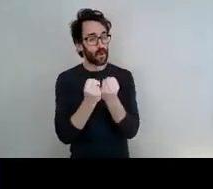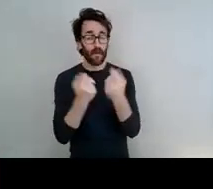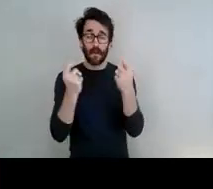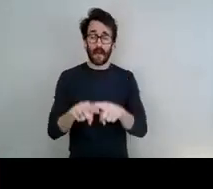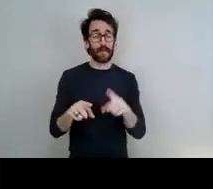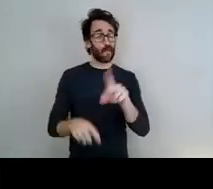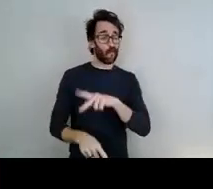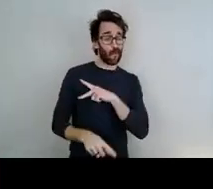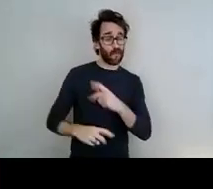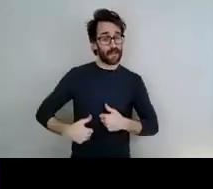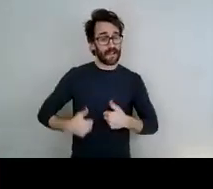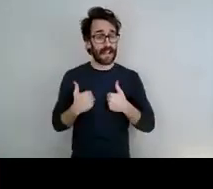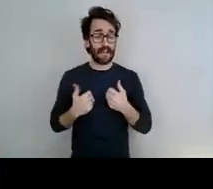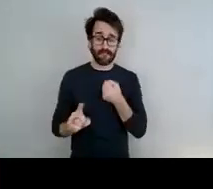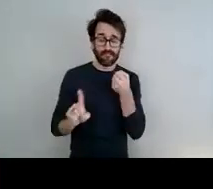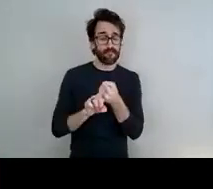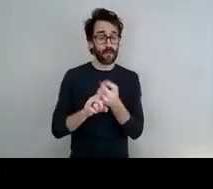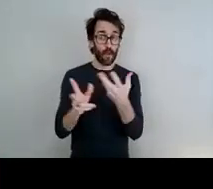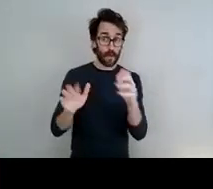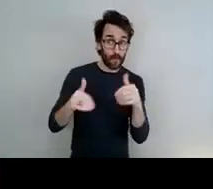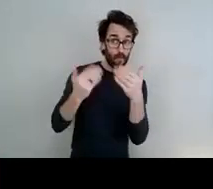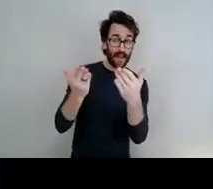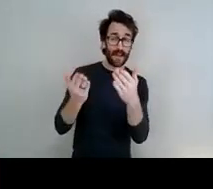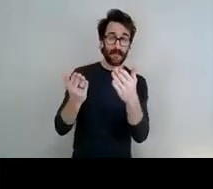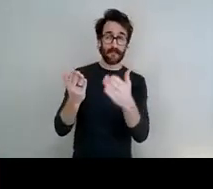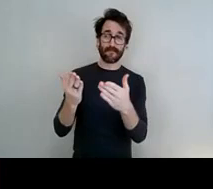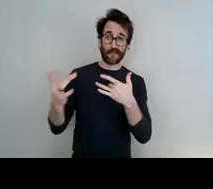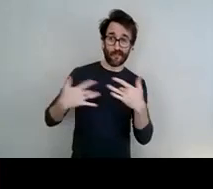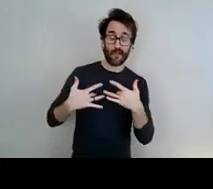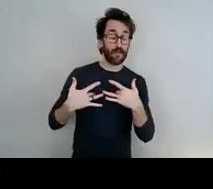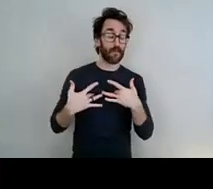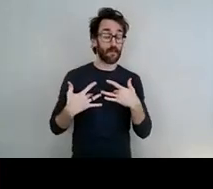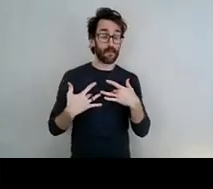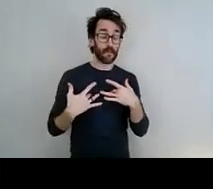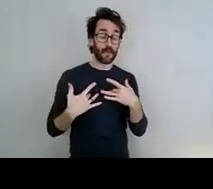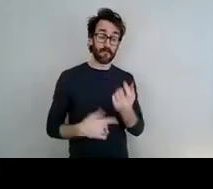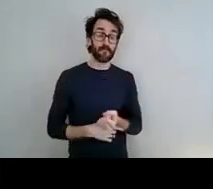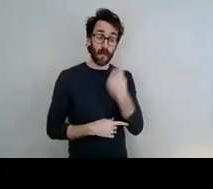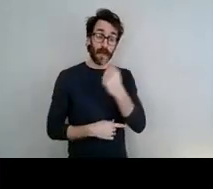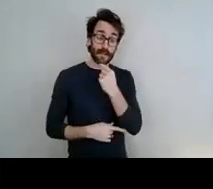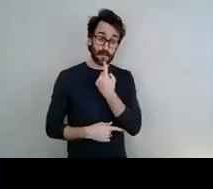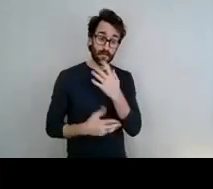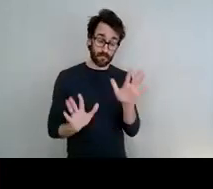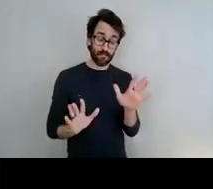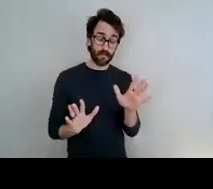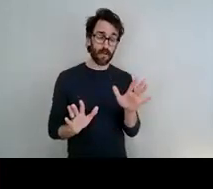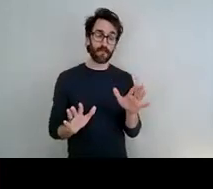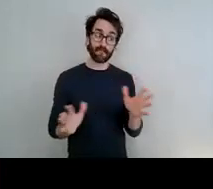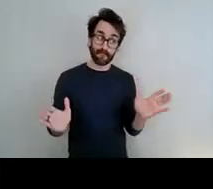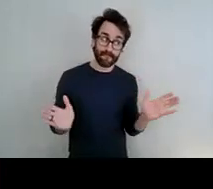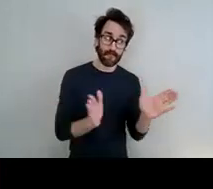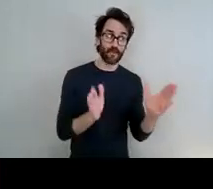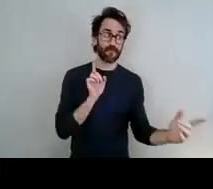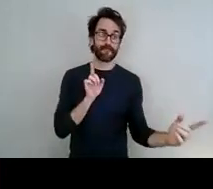circumstances or issues that you wish to address. We take those very seriously, and we would encourage you to reach out to us